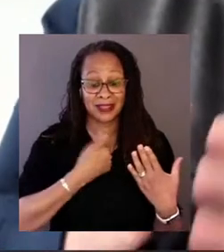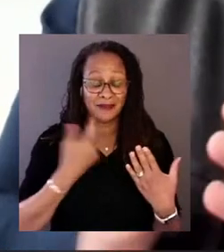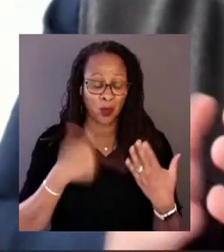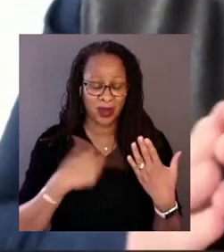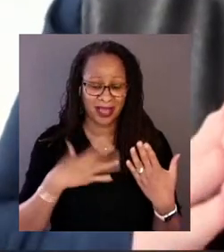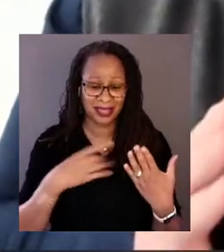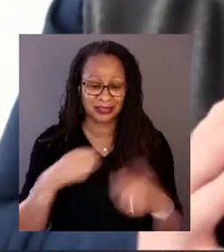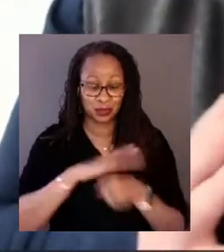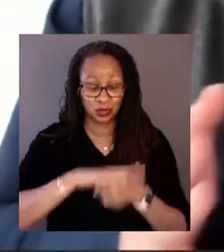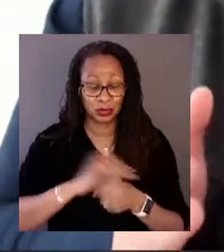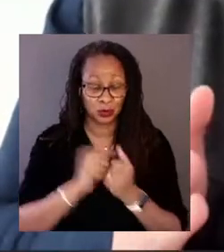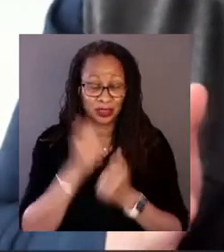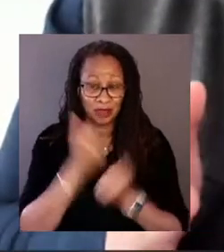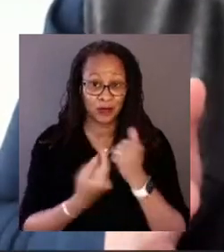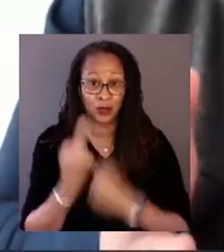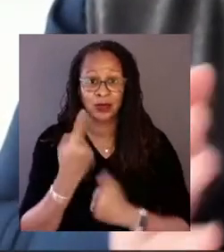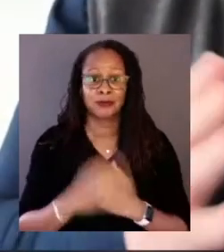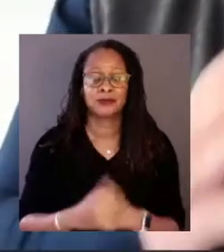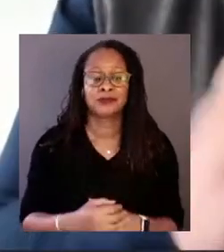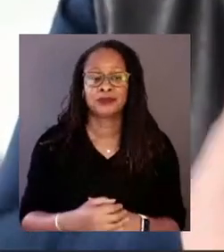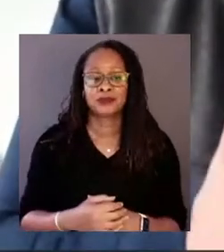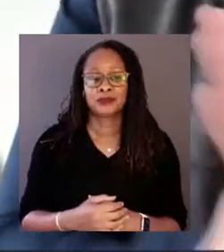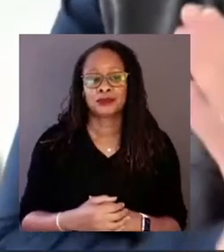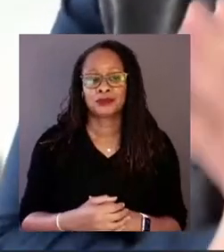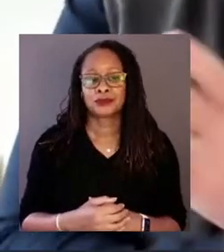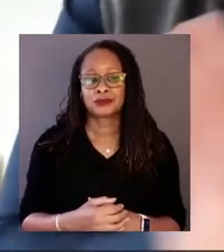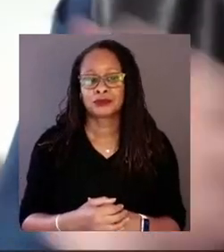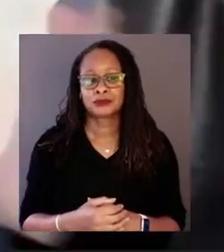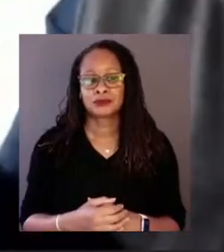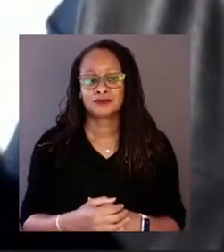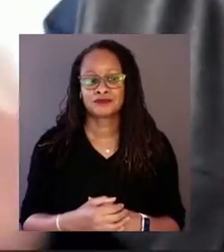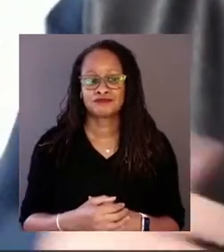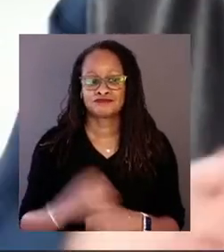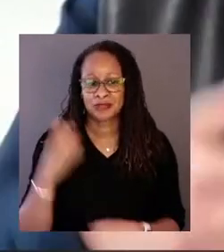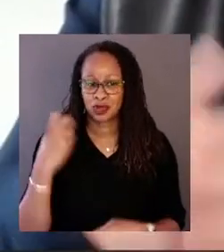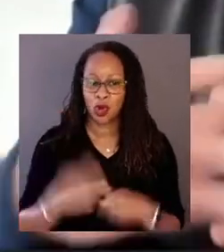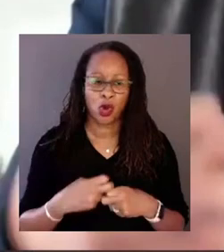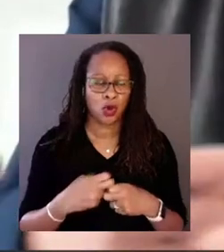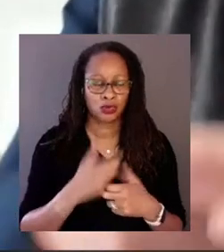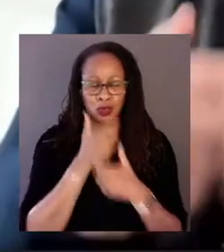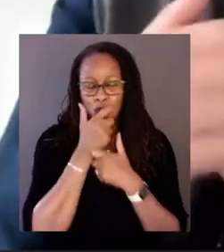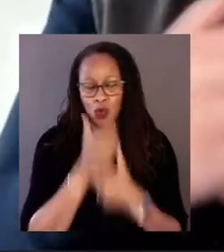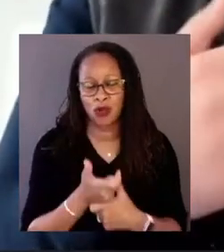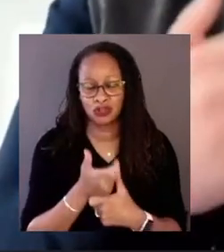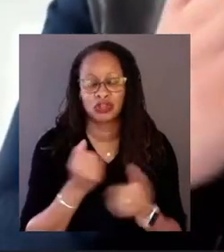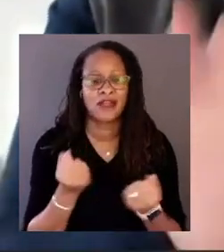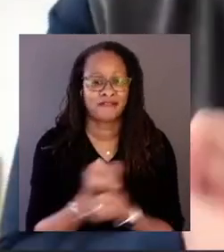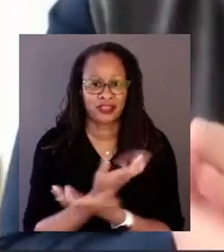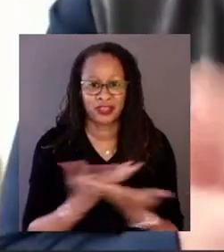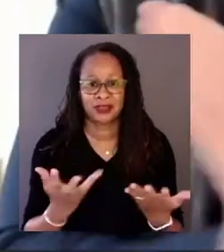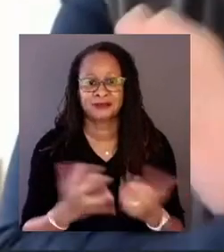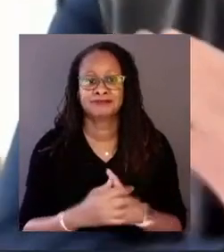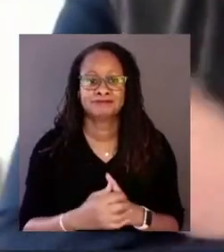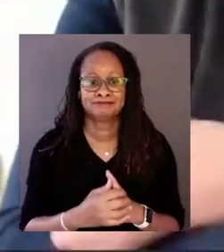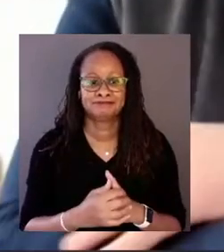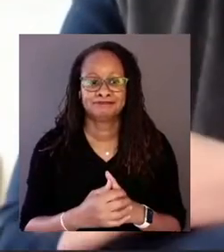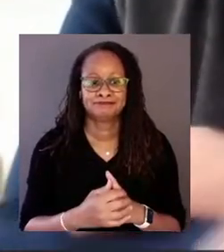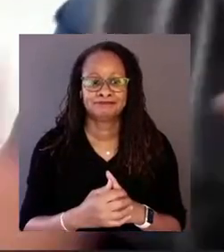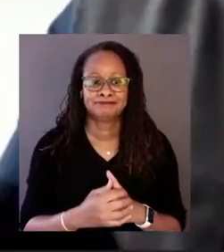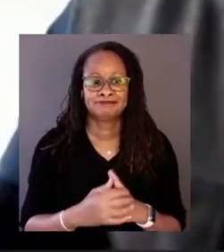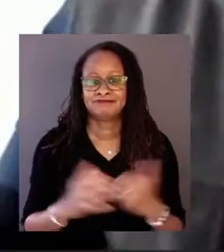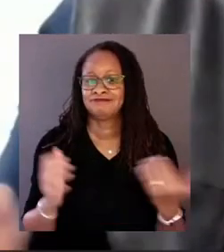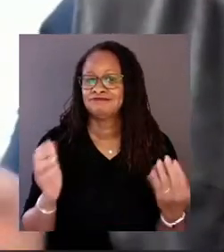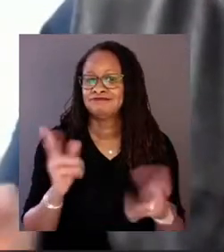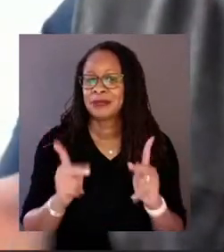everyone is that it is hard to watch everything. And I think that's something that people like David have